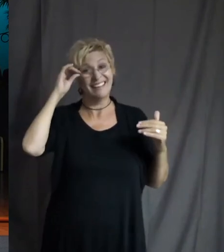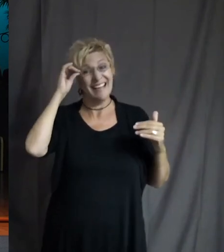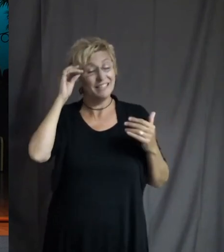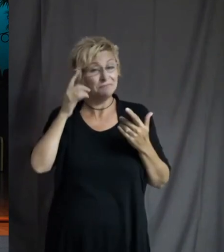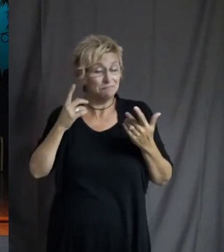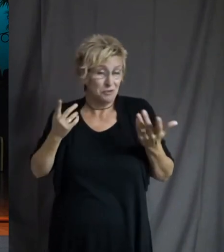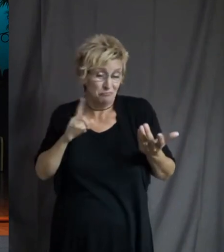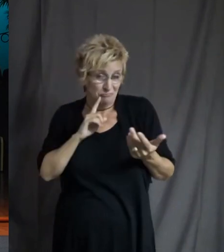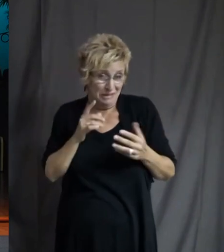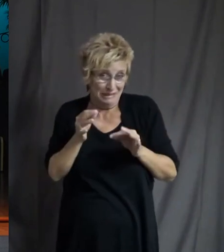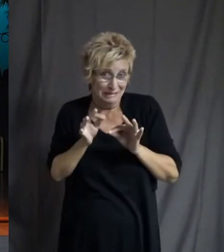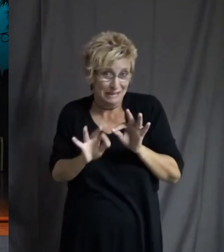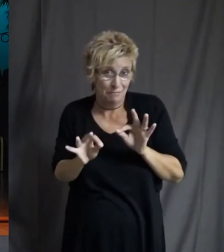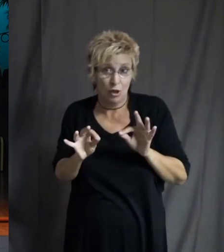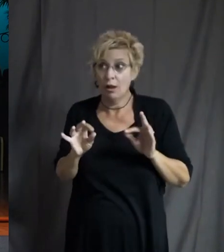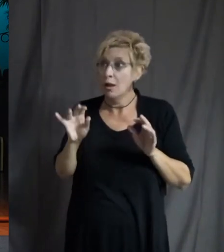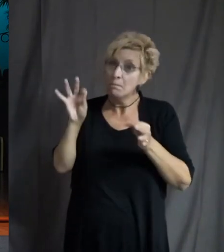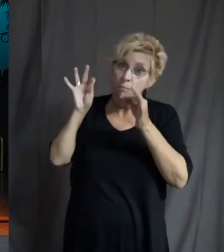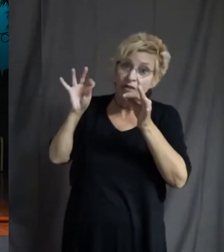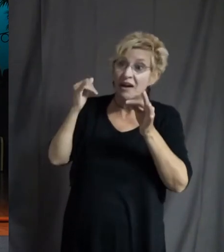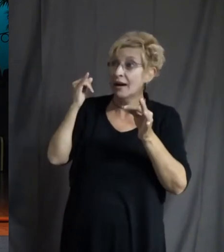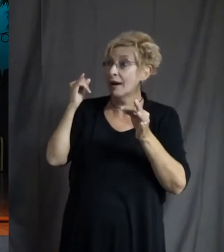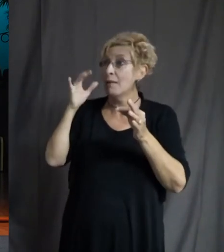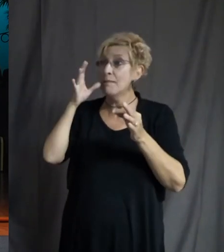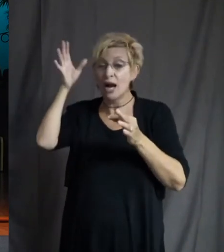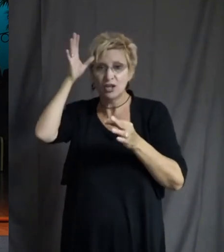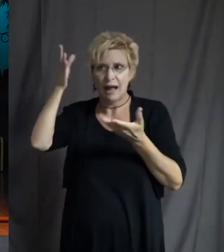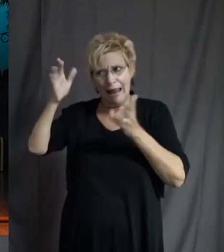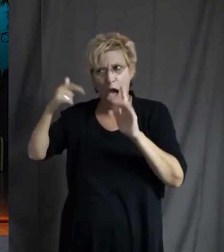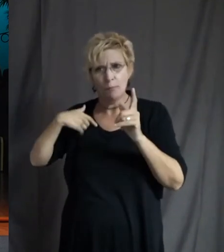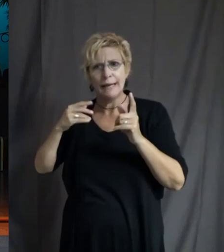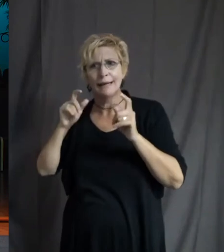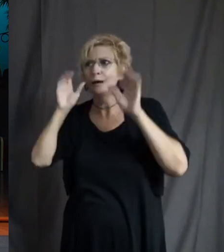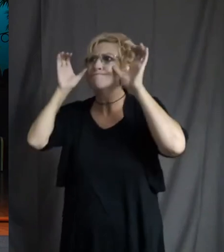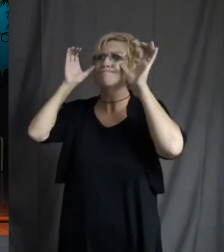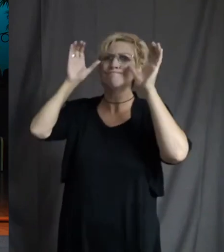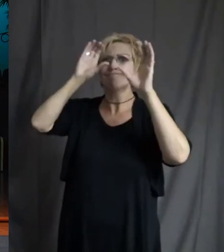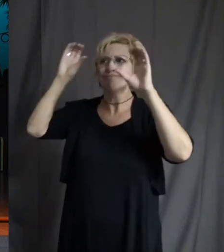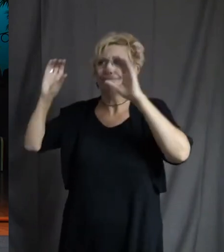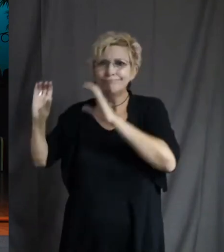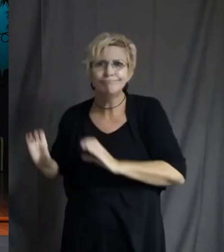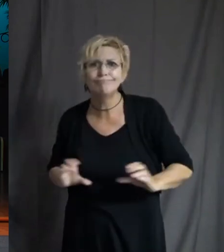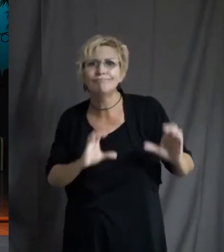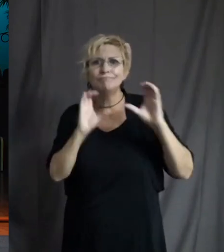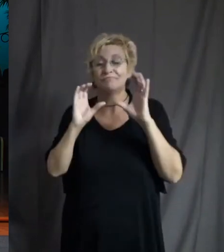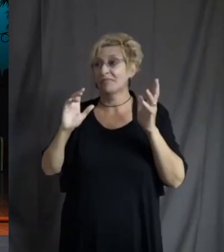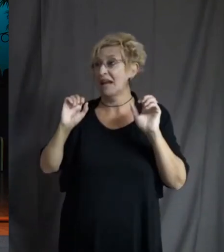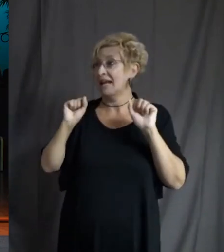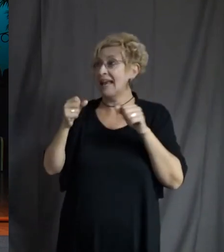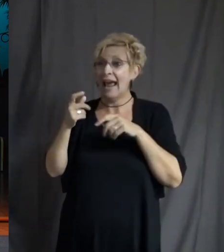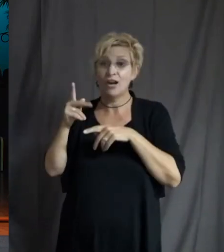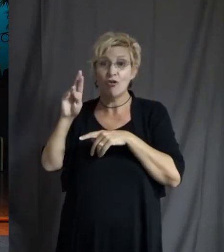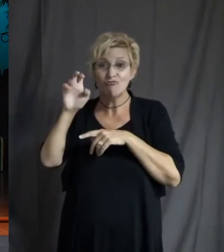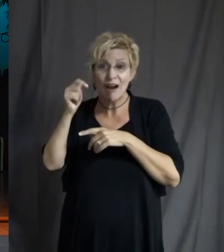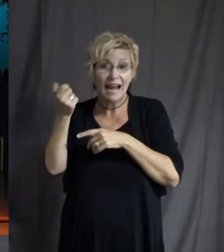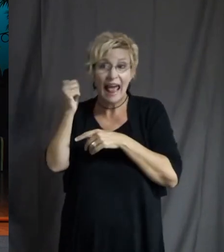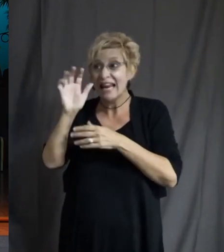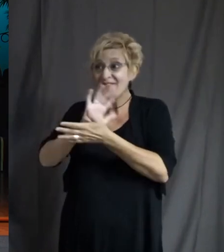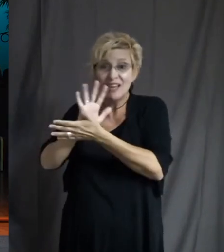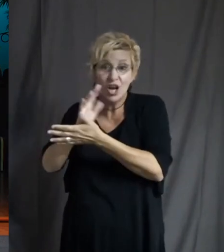simply, the ideal parents would let me stay up as long as I want. They'd let me rent any video I wanted from the video